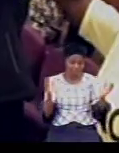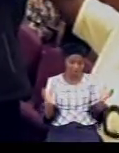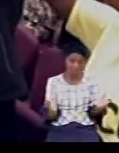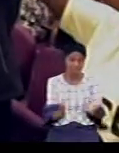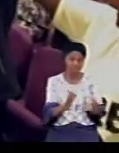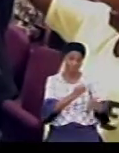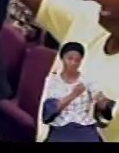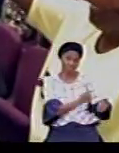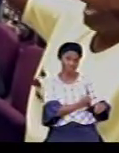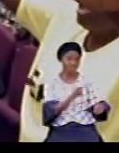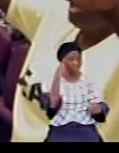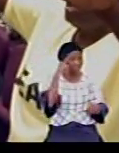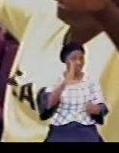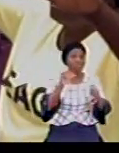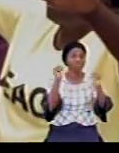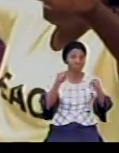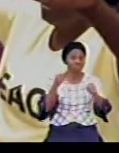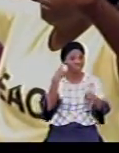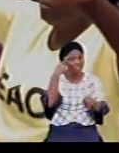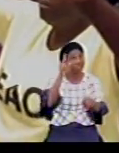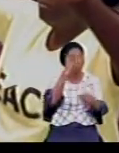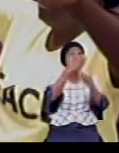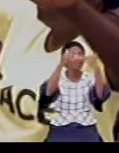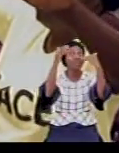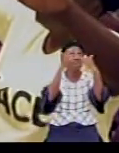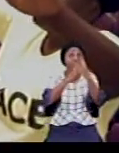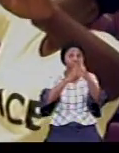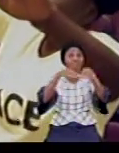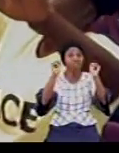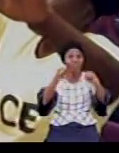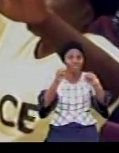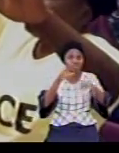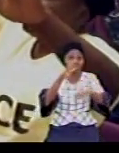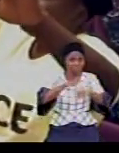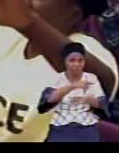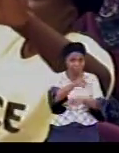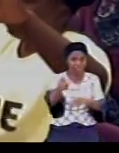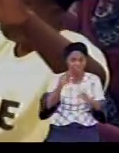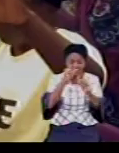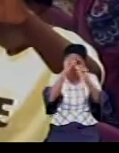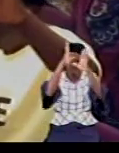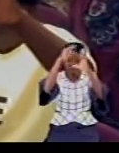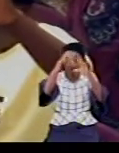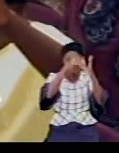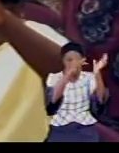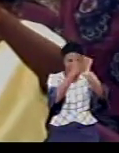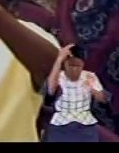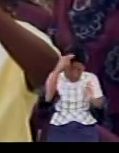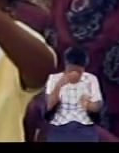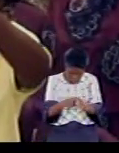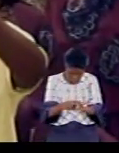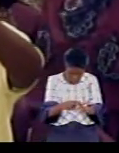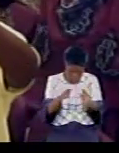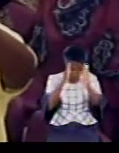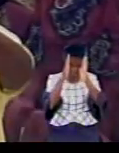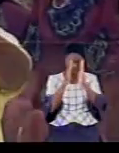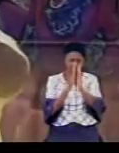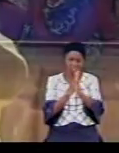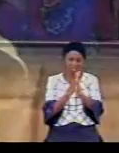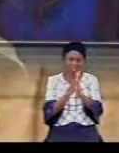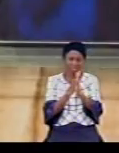the enablement, for heaven's possibilities. Father, in Jesus'